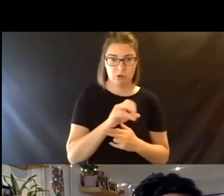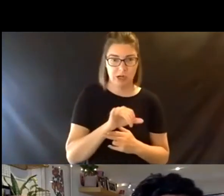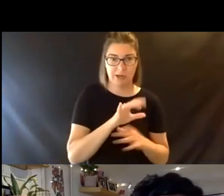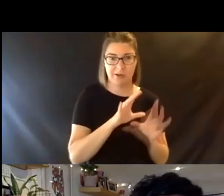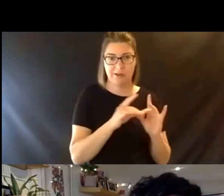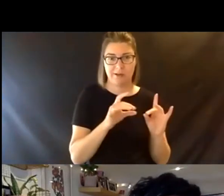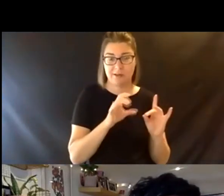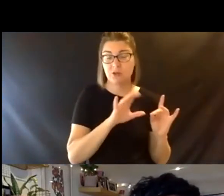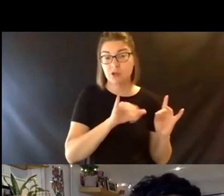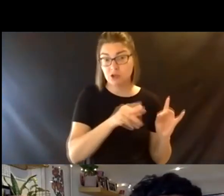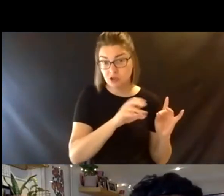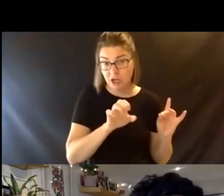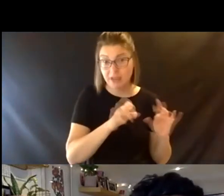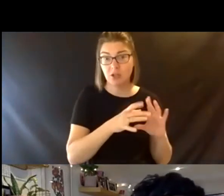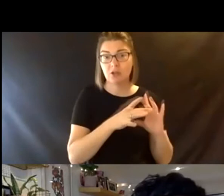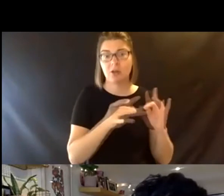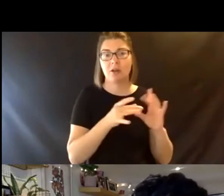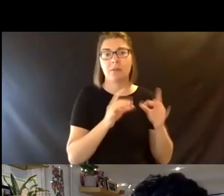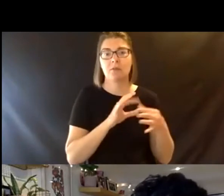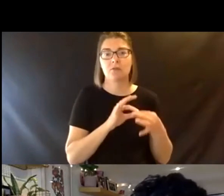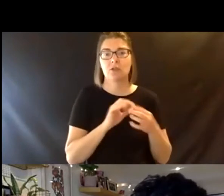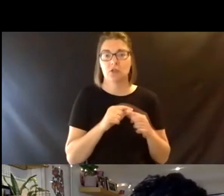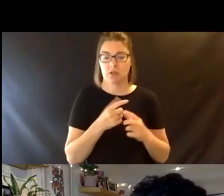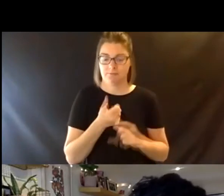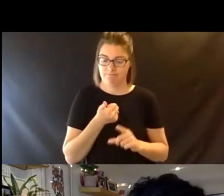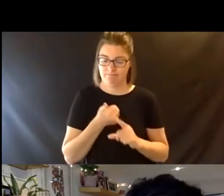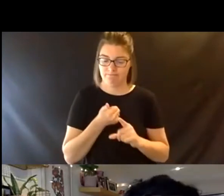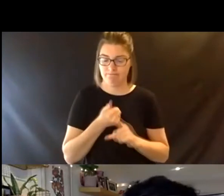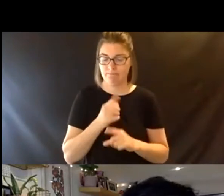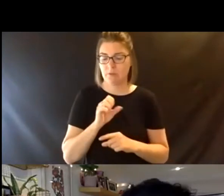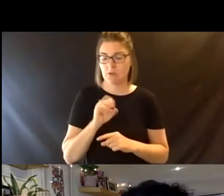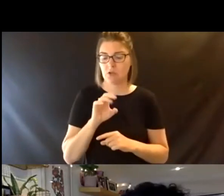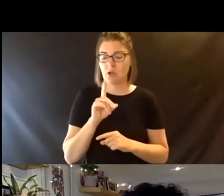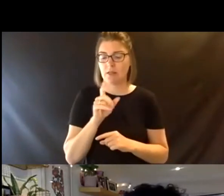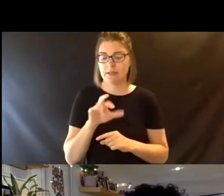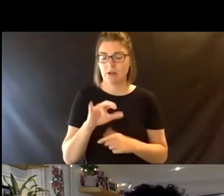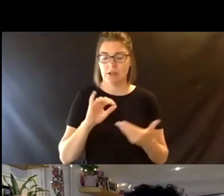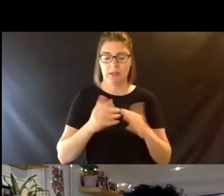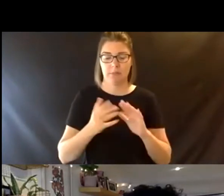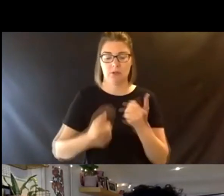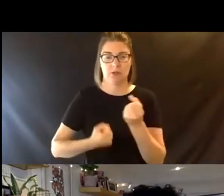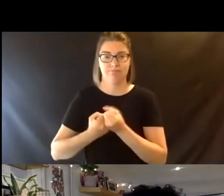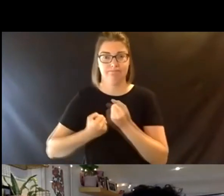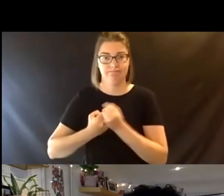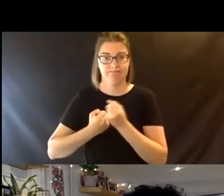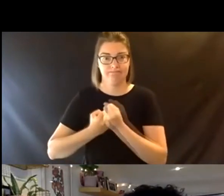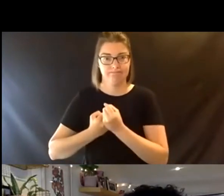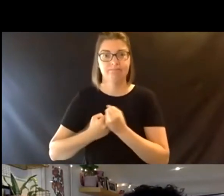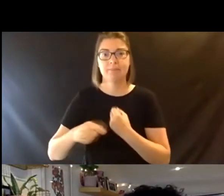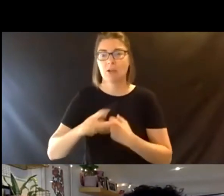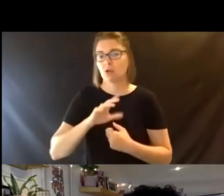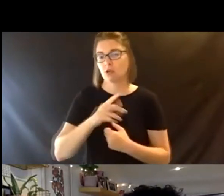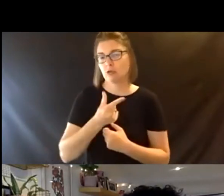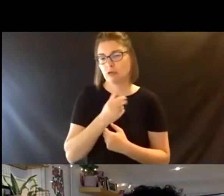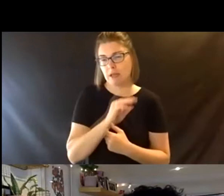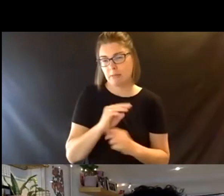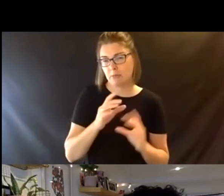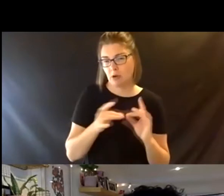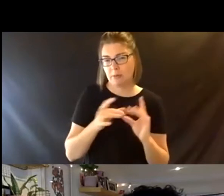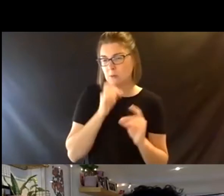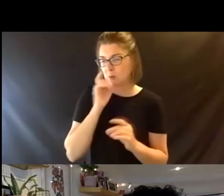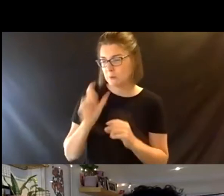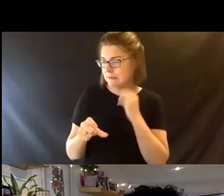love, love, love the concept of solidarity over allyship. I really love what Graham said about not needing